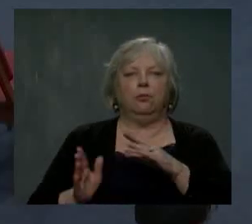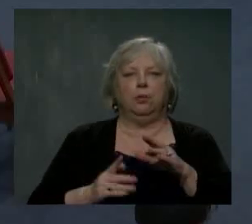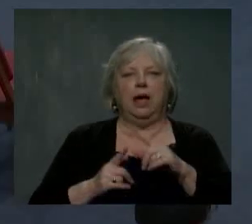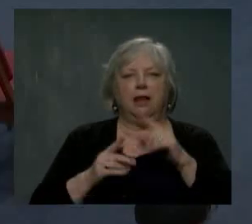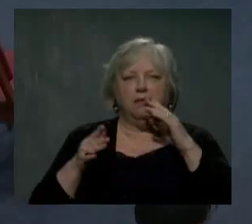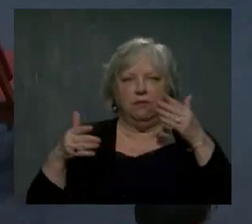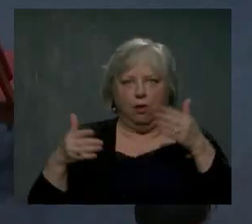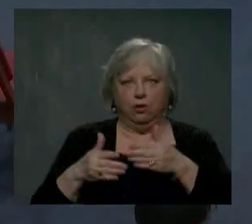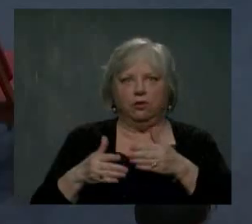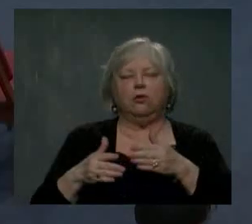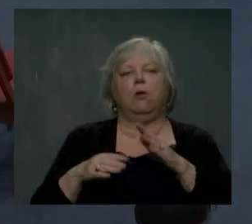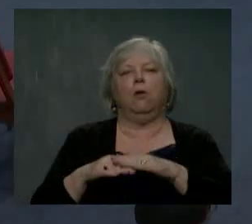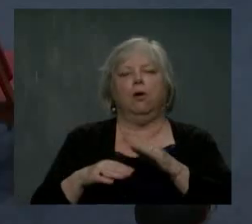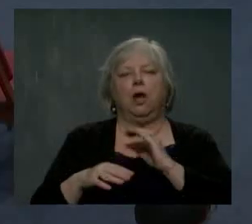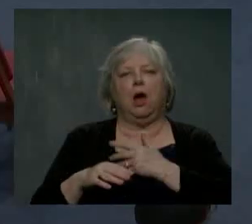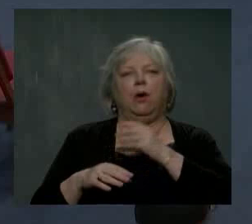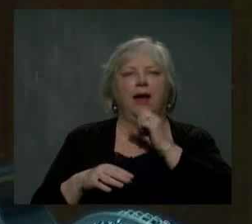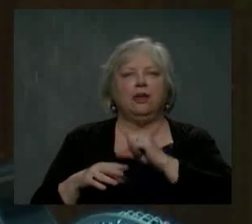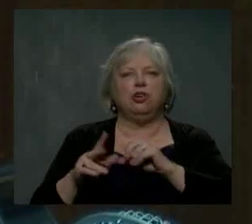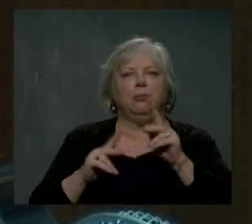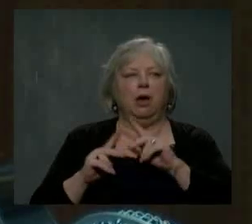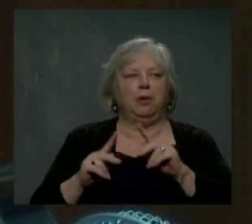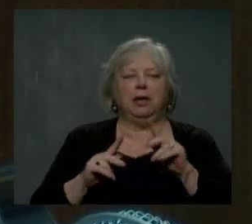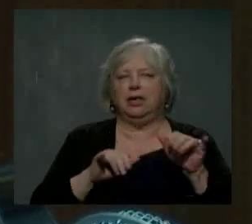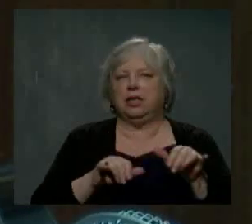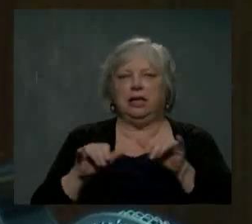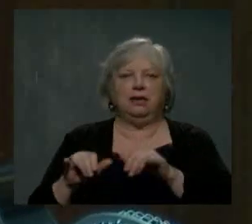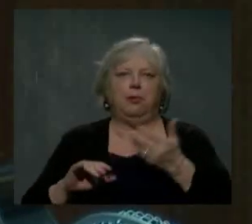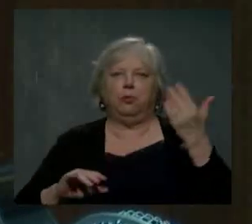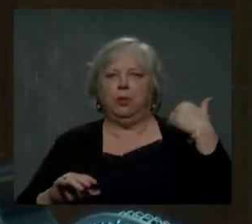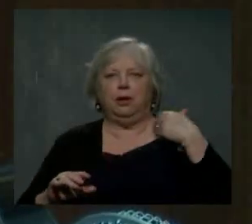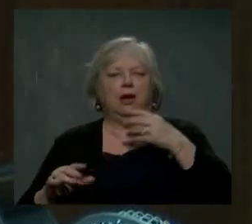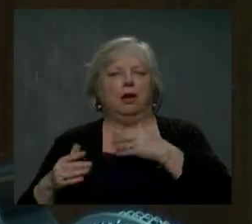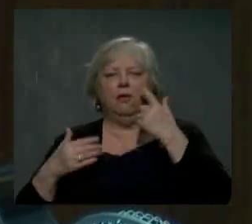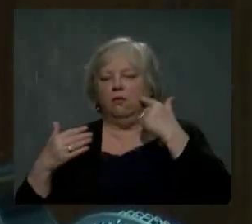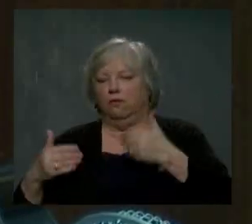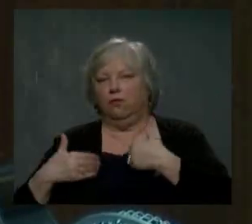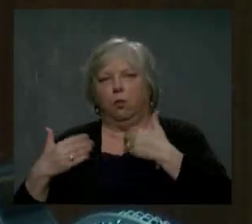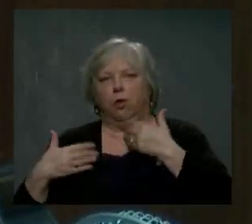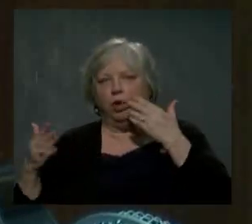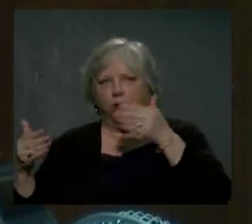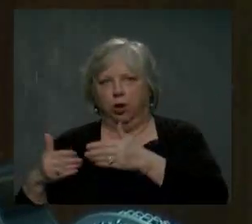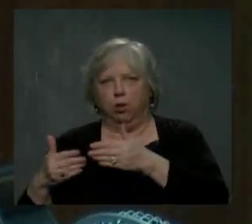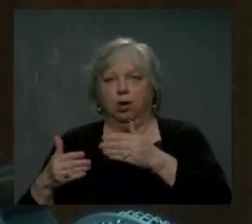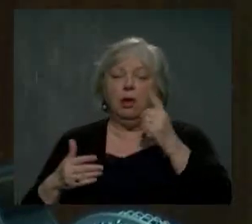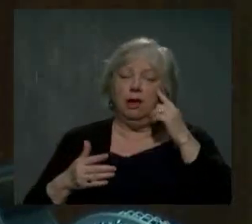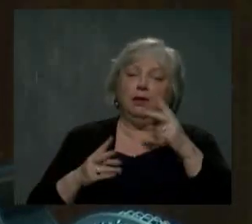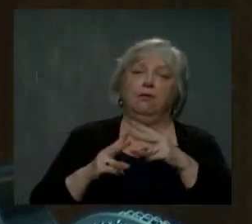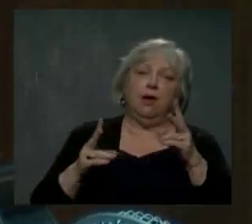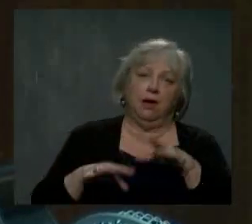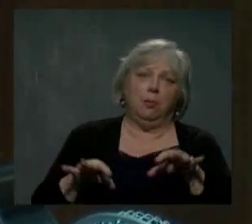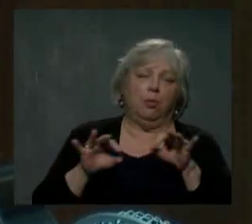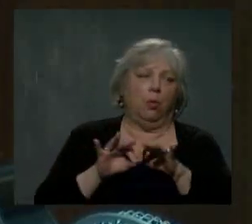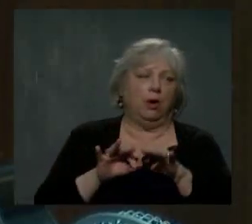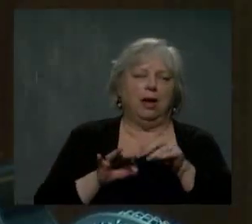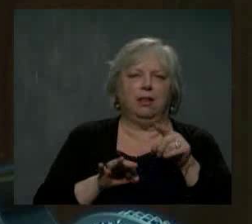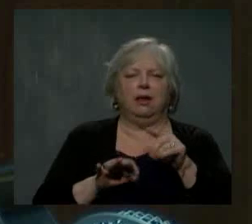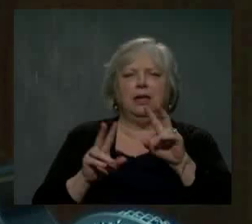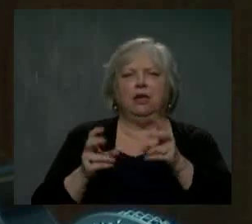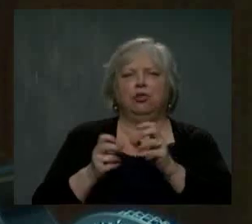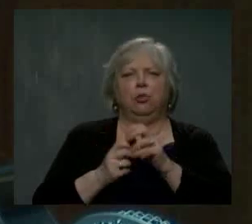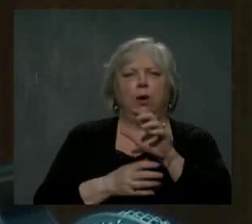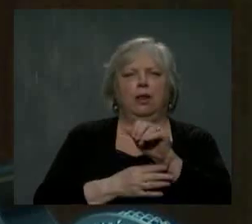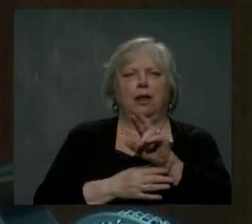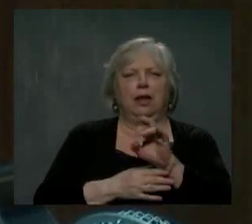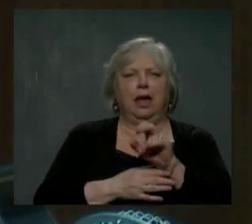population, just like we did this for our seniors, our youth. I think it's vitally important, and this issue with CareLink that came